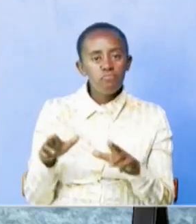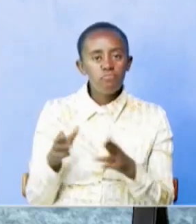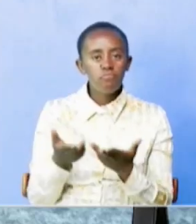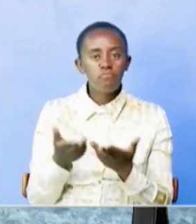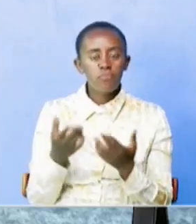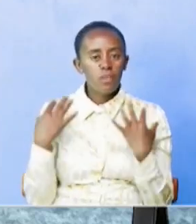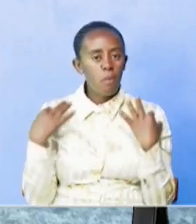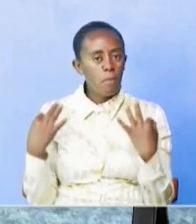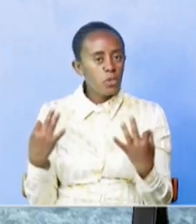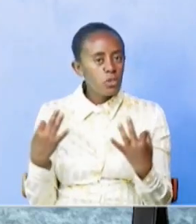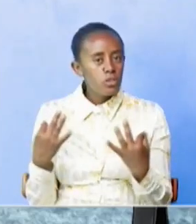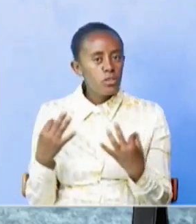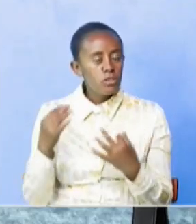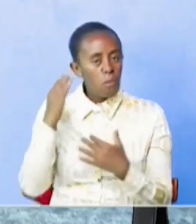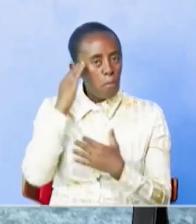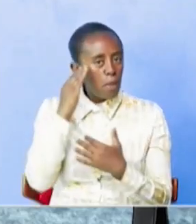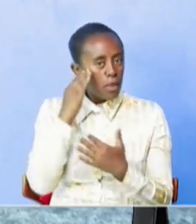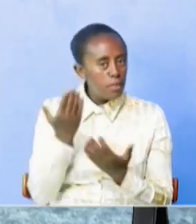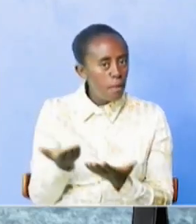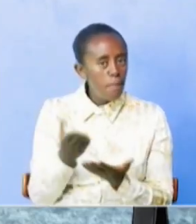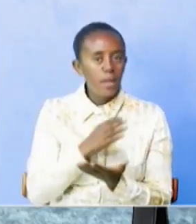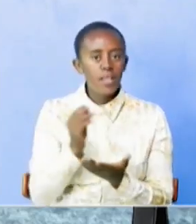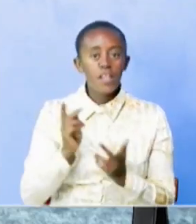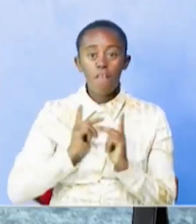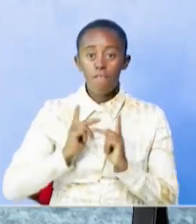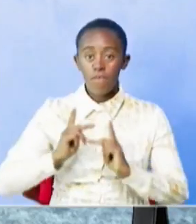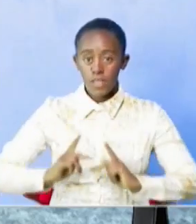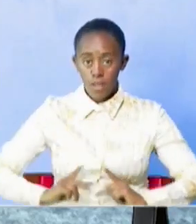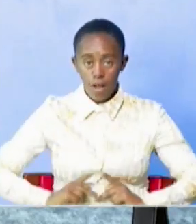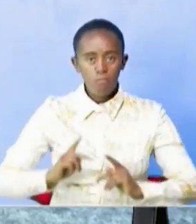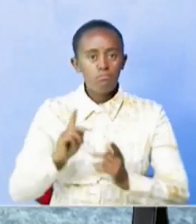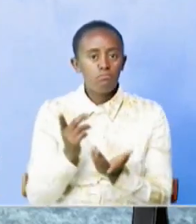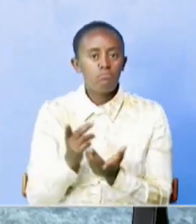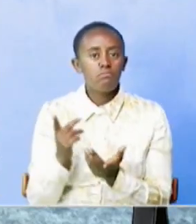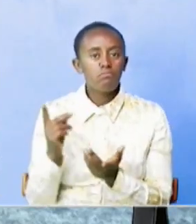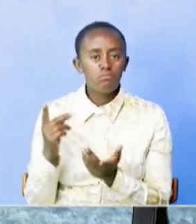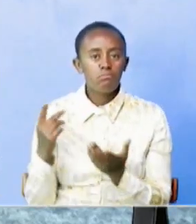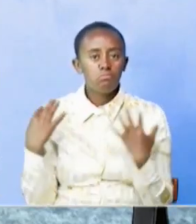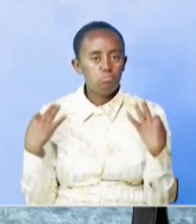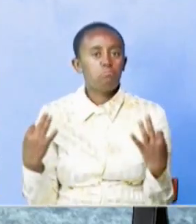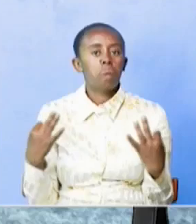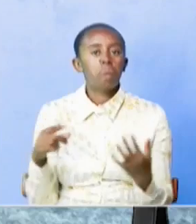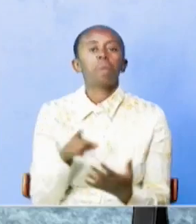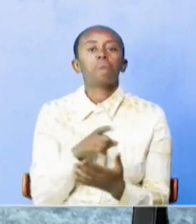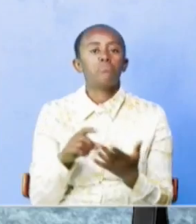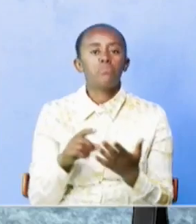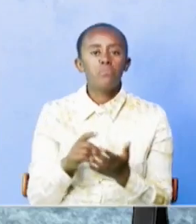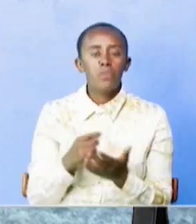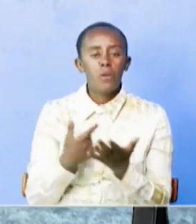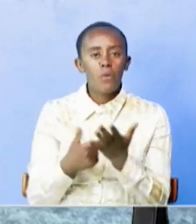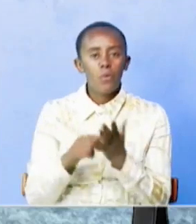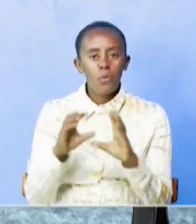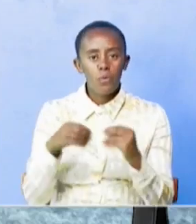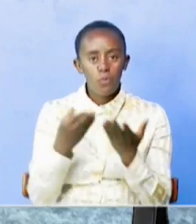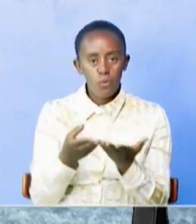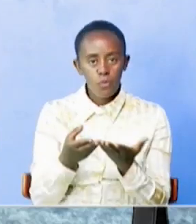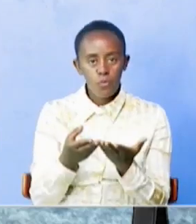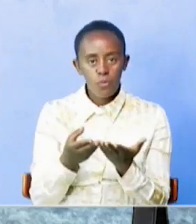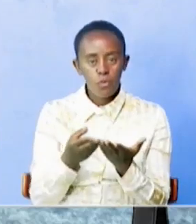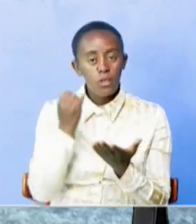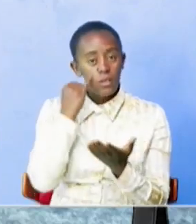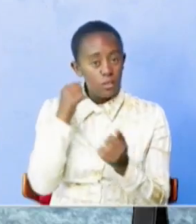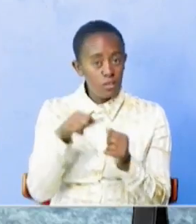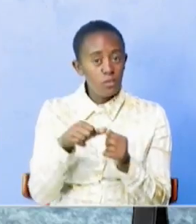a person's mental and physical being. So we gave an example by saying here, if